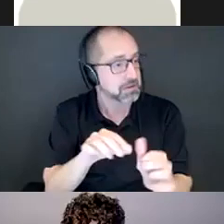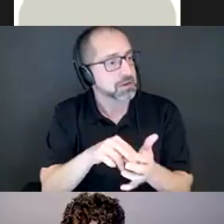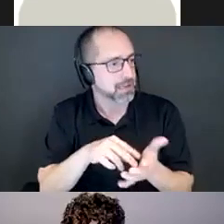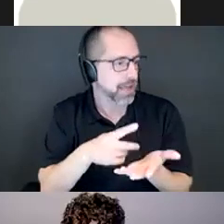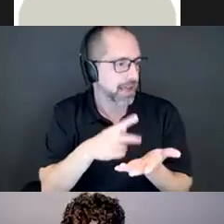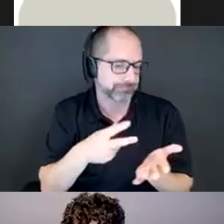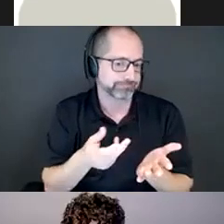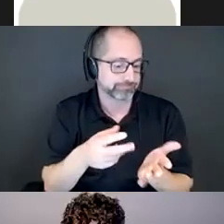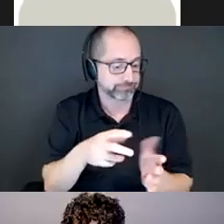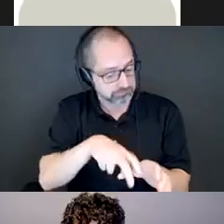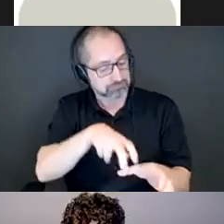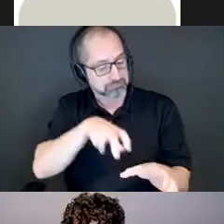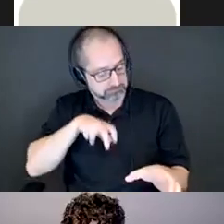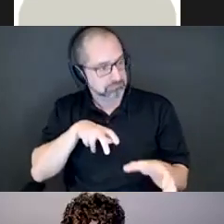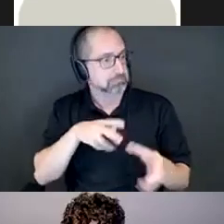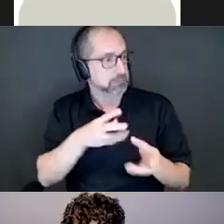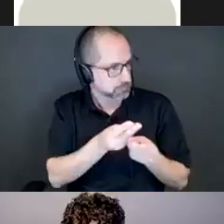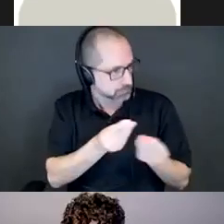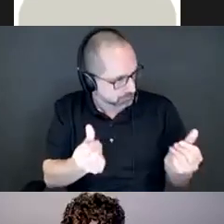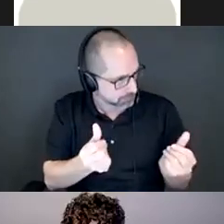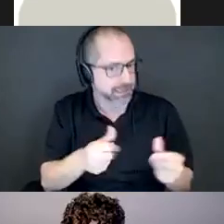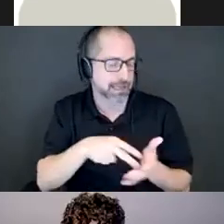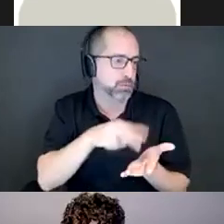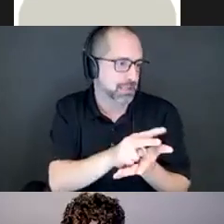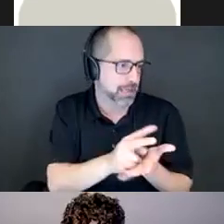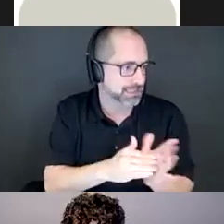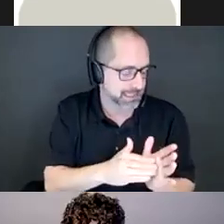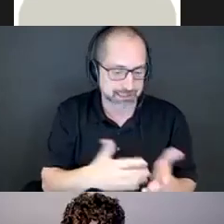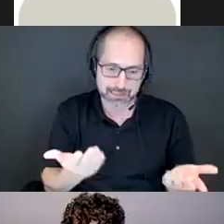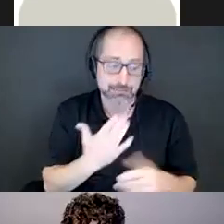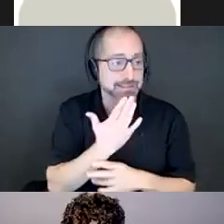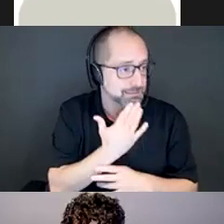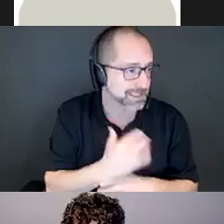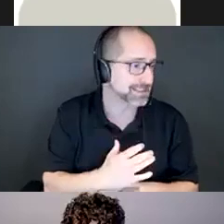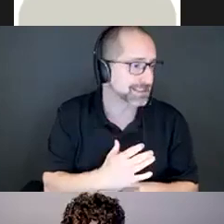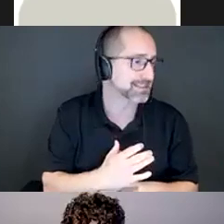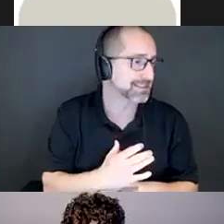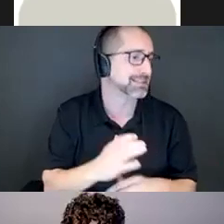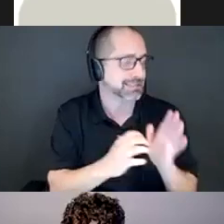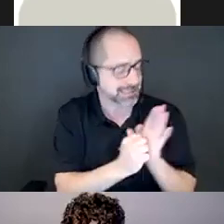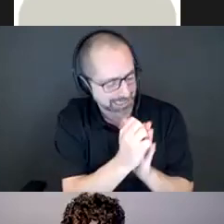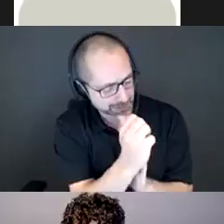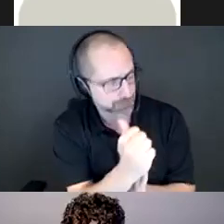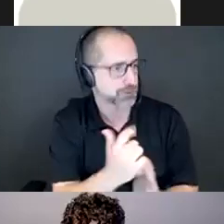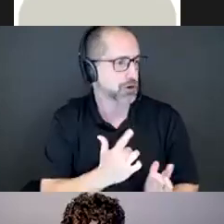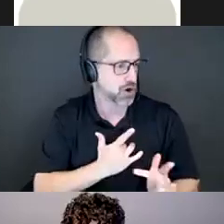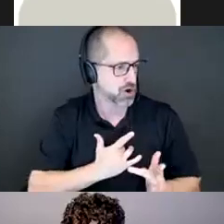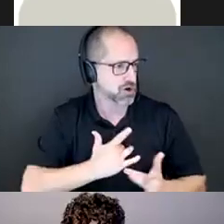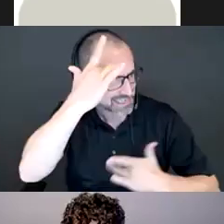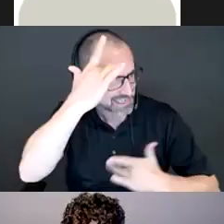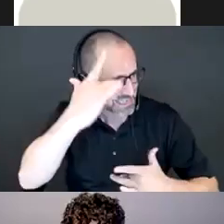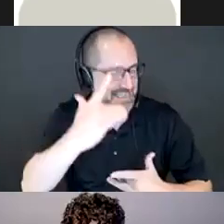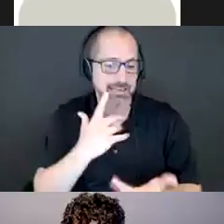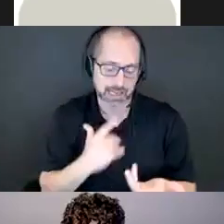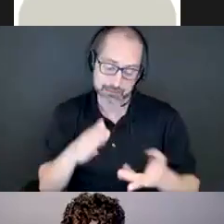So like diabetes, cancer, heart disease, addiction is caused by a combination of behavioral, psychological,